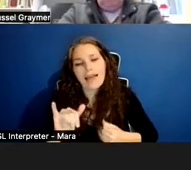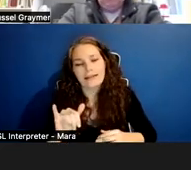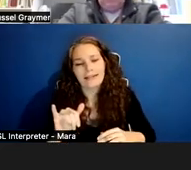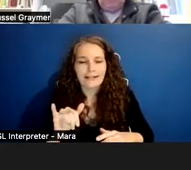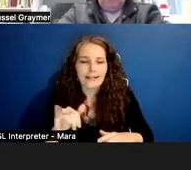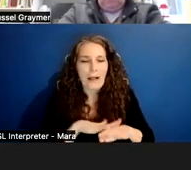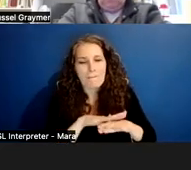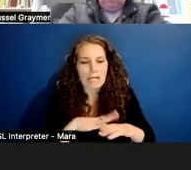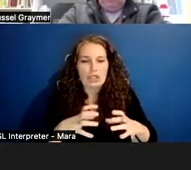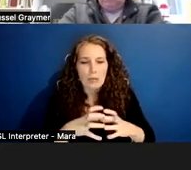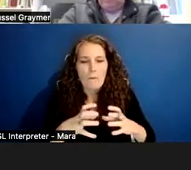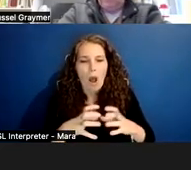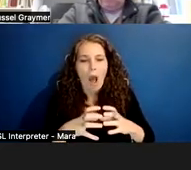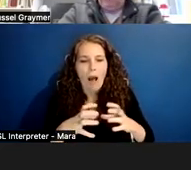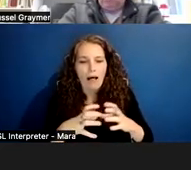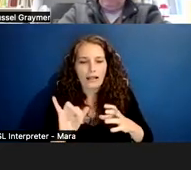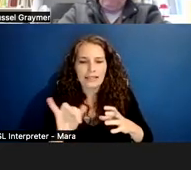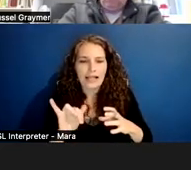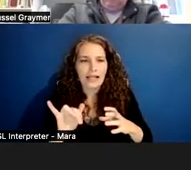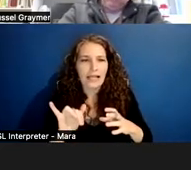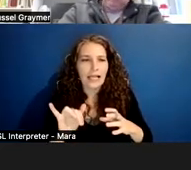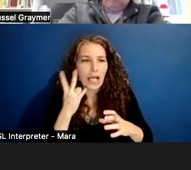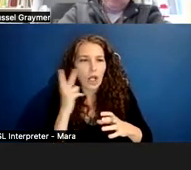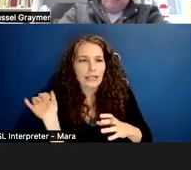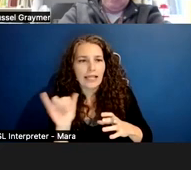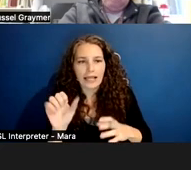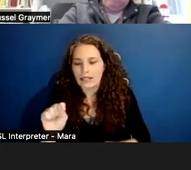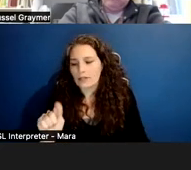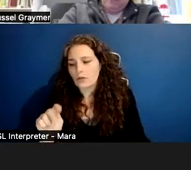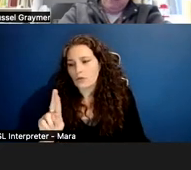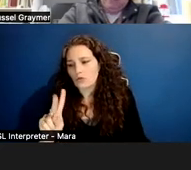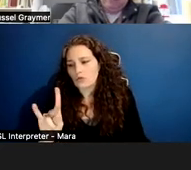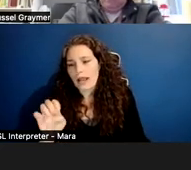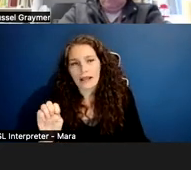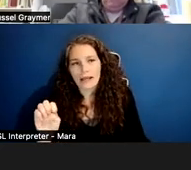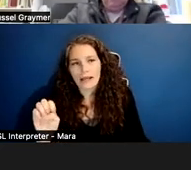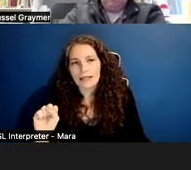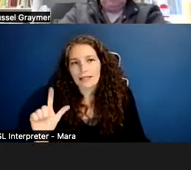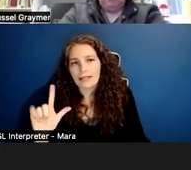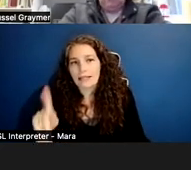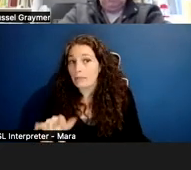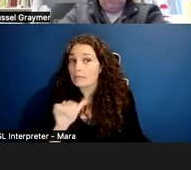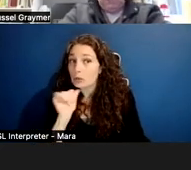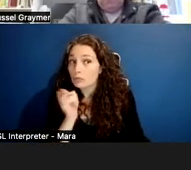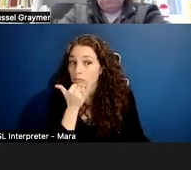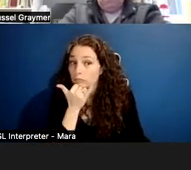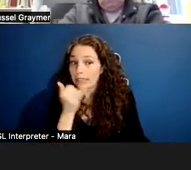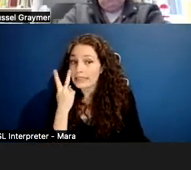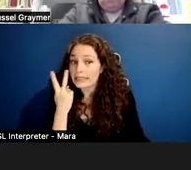Now it looks like a strike slip, but don't be fooled because we're looking at it from the side. It is still